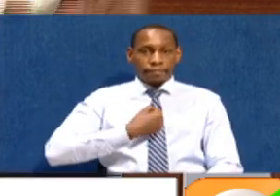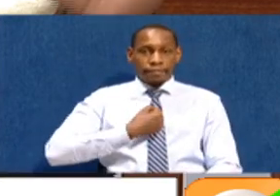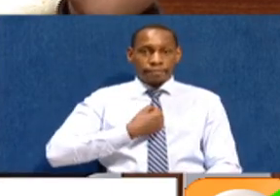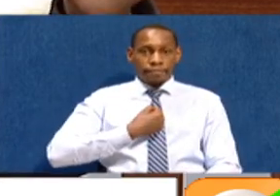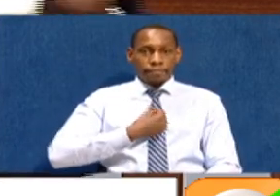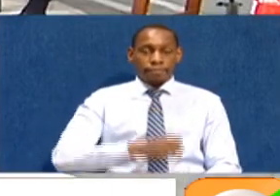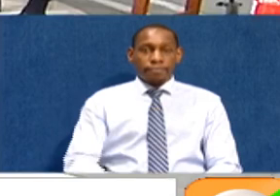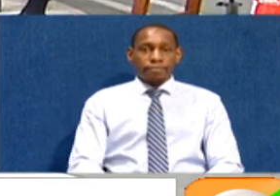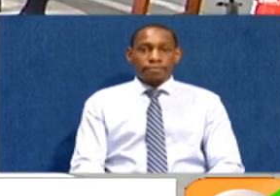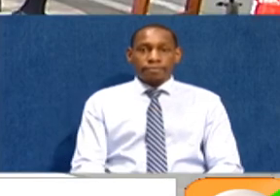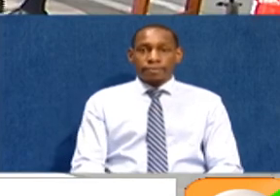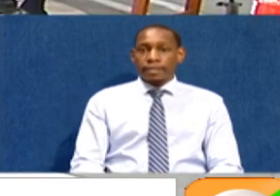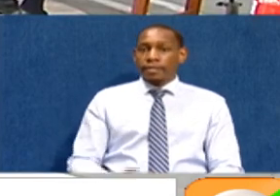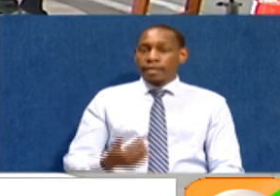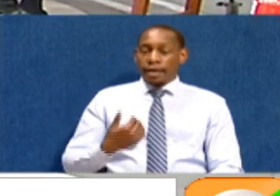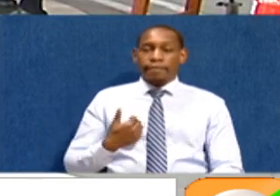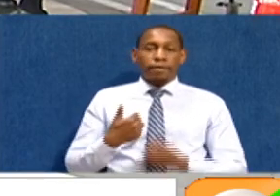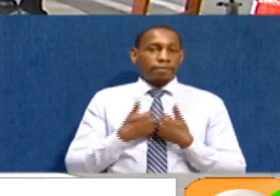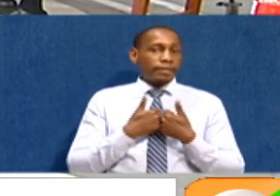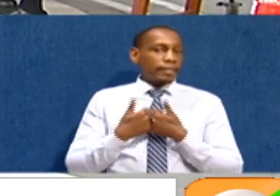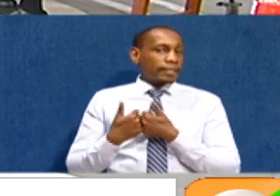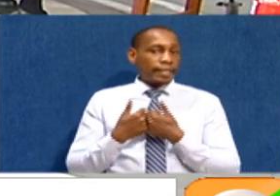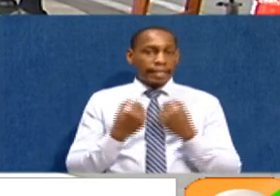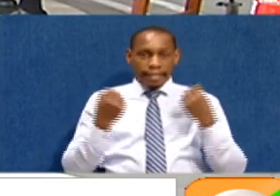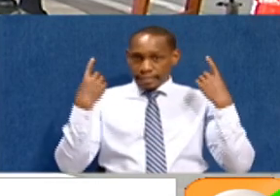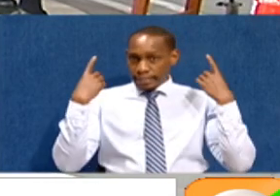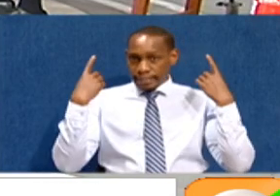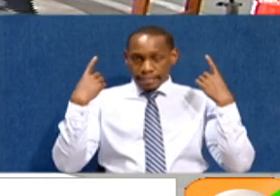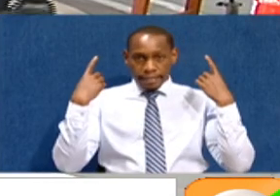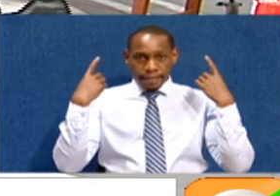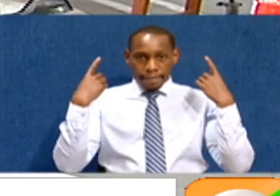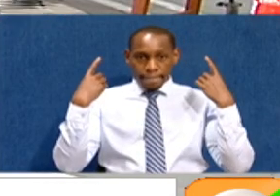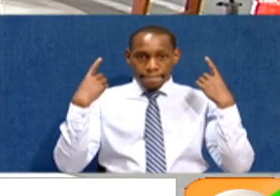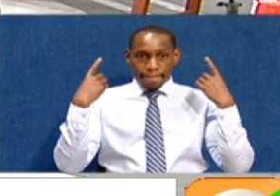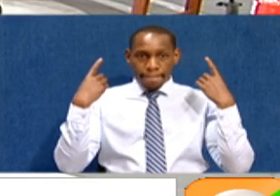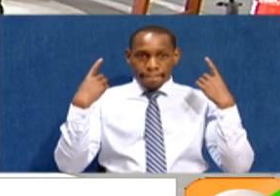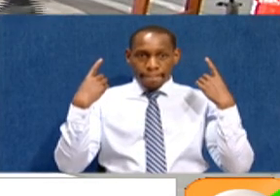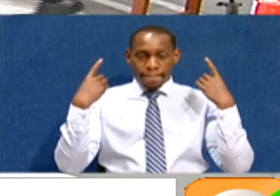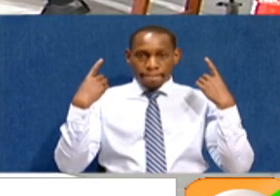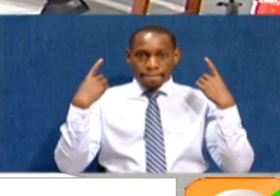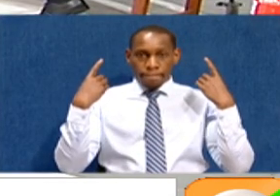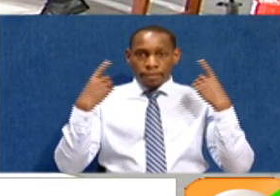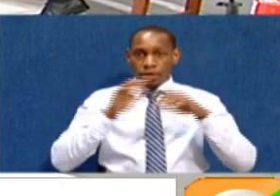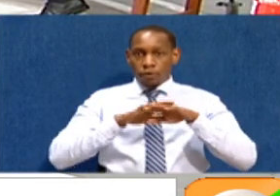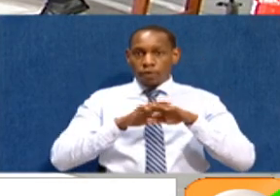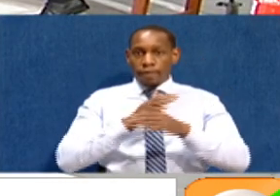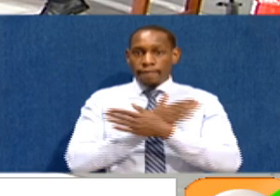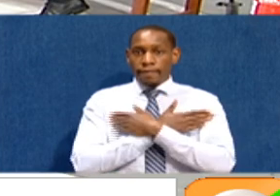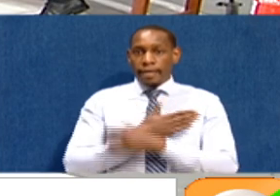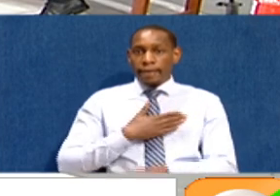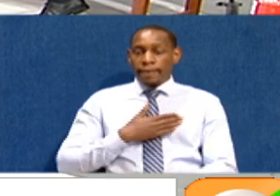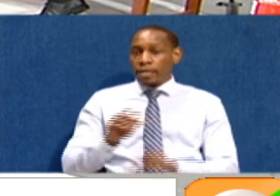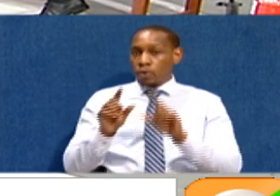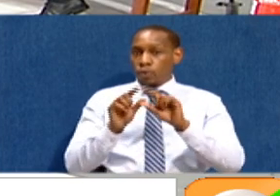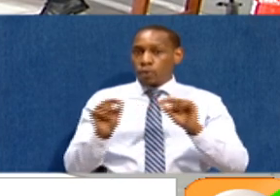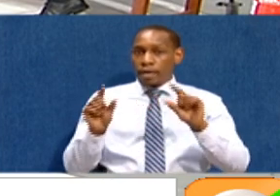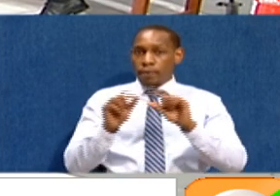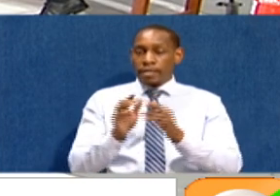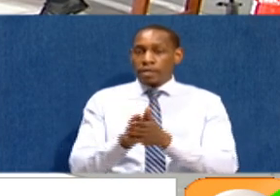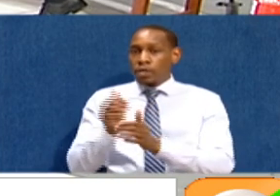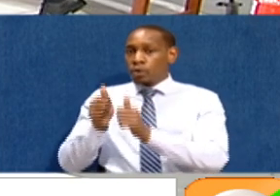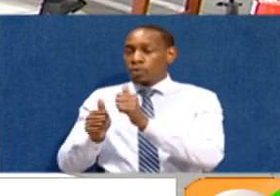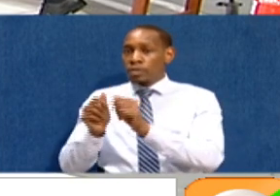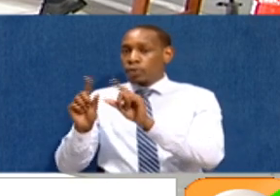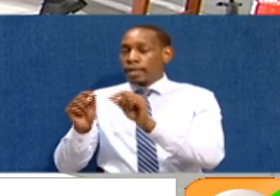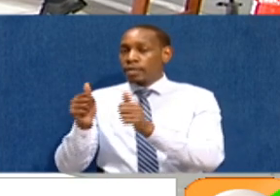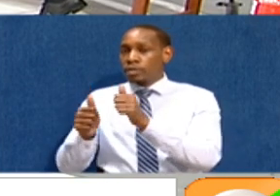Jeff Koinange, I'm struggling to understand what my good friend is saying. Which part are